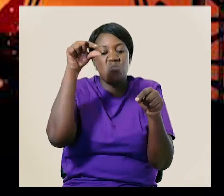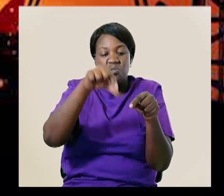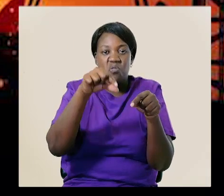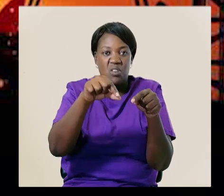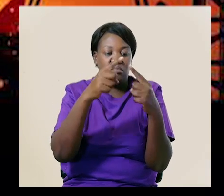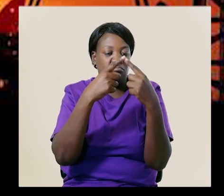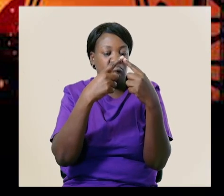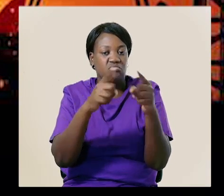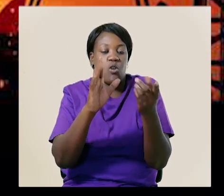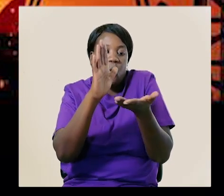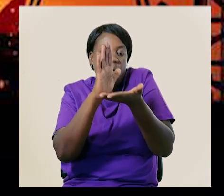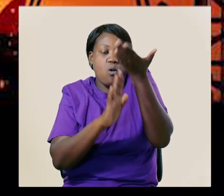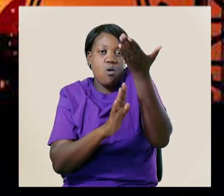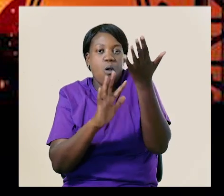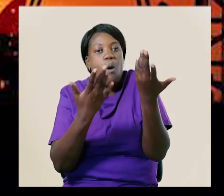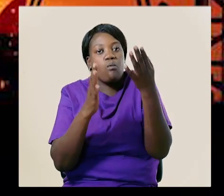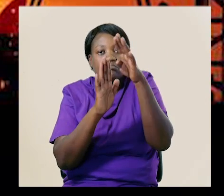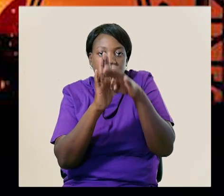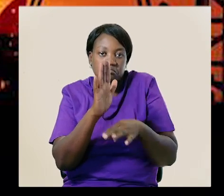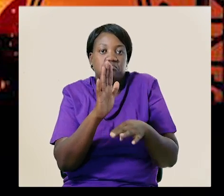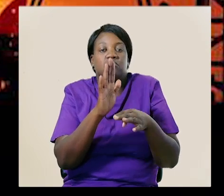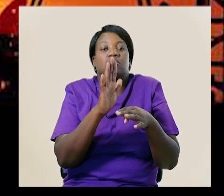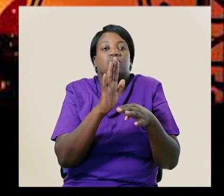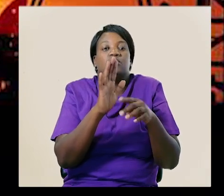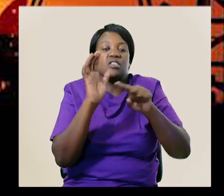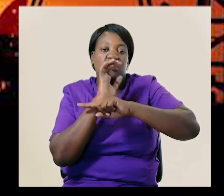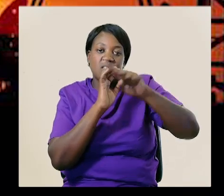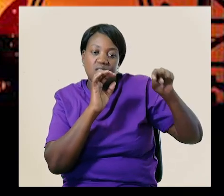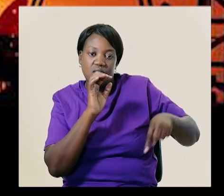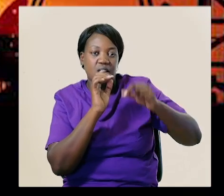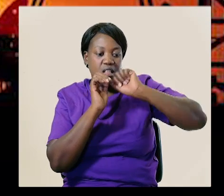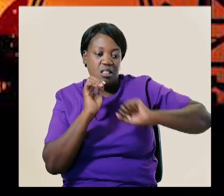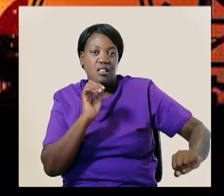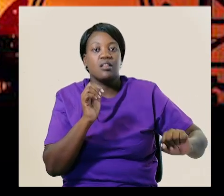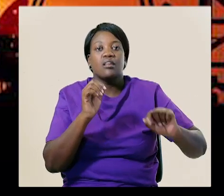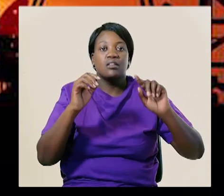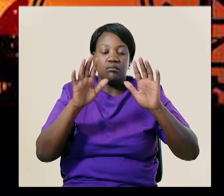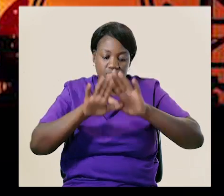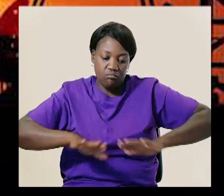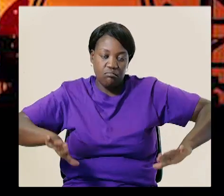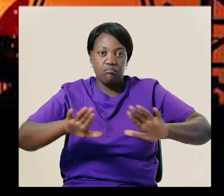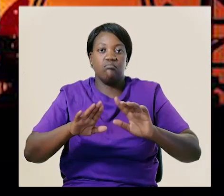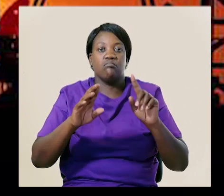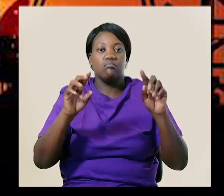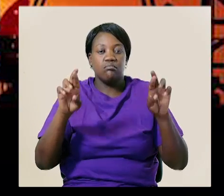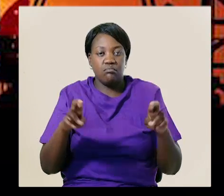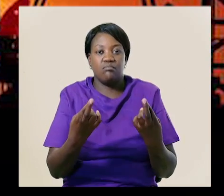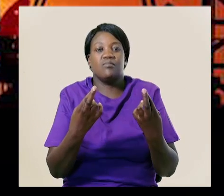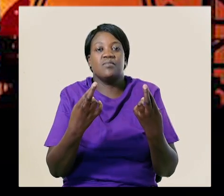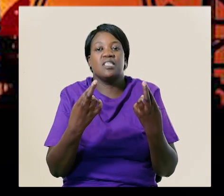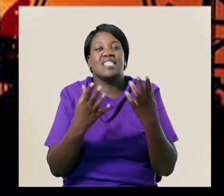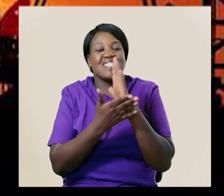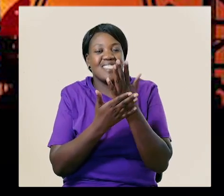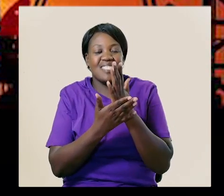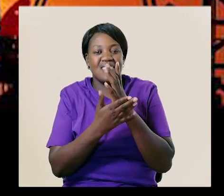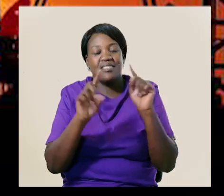them can be high or low. Not only does a country's land and natural resources also vary in quality, but some